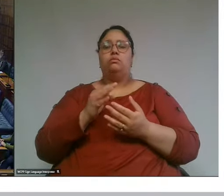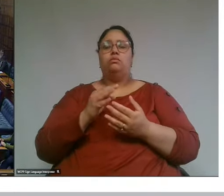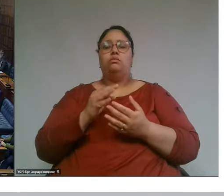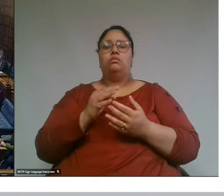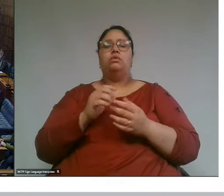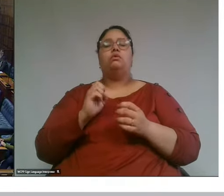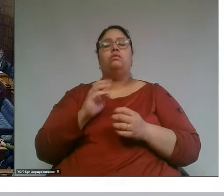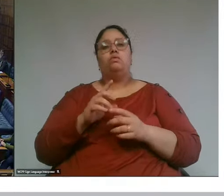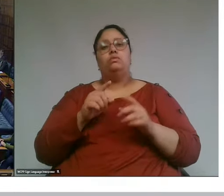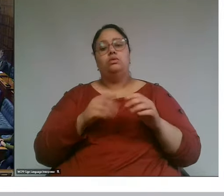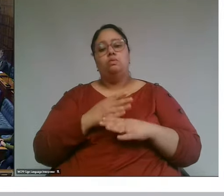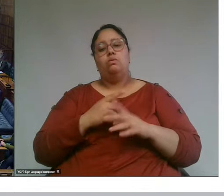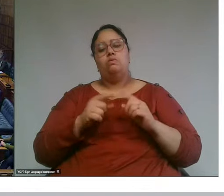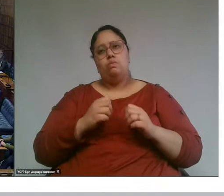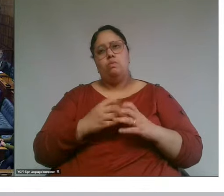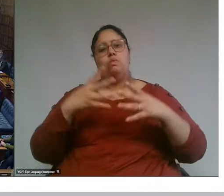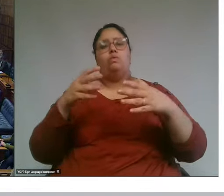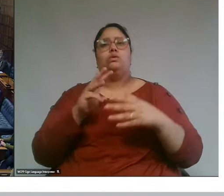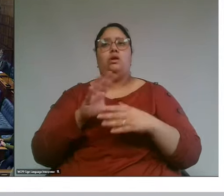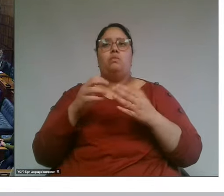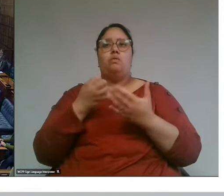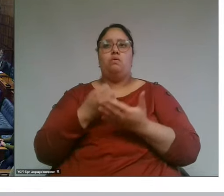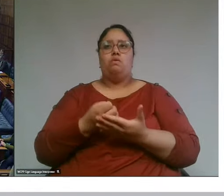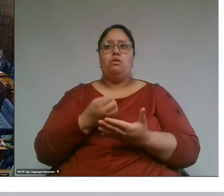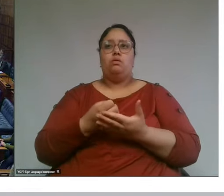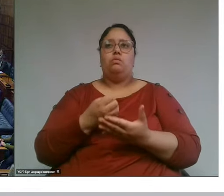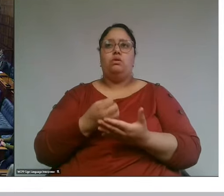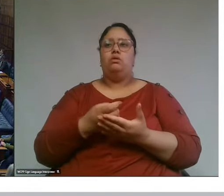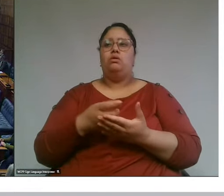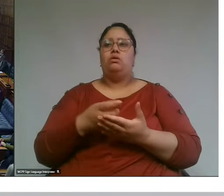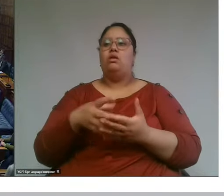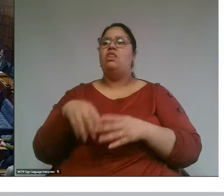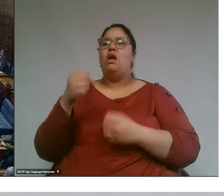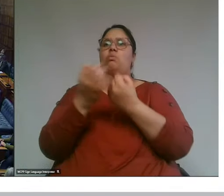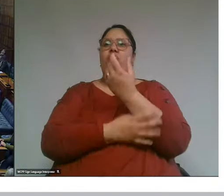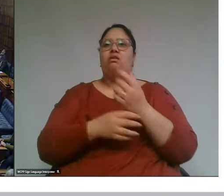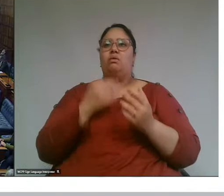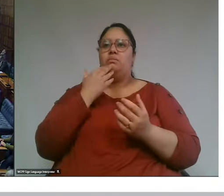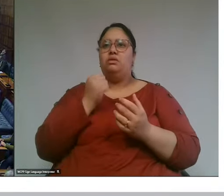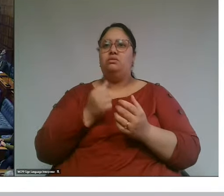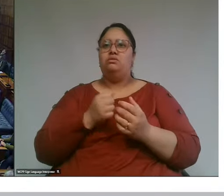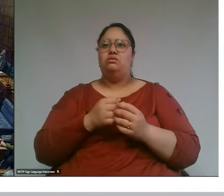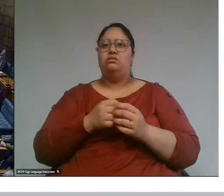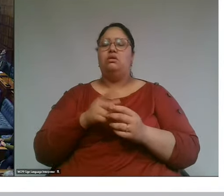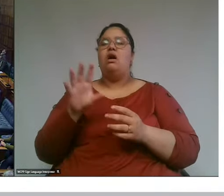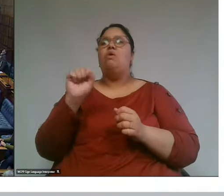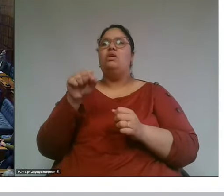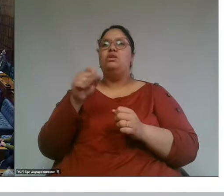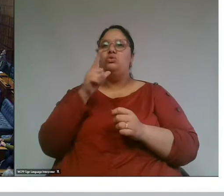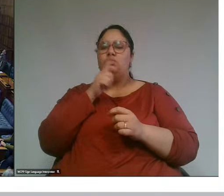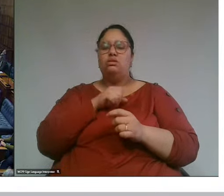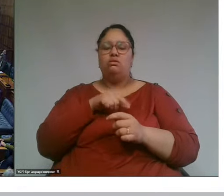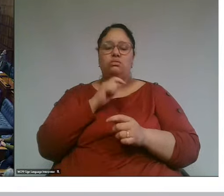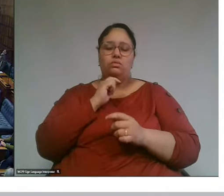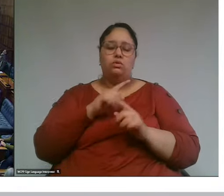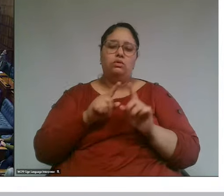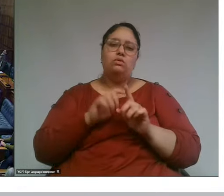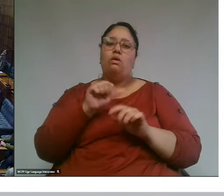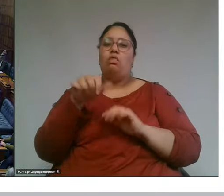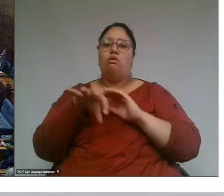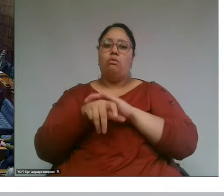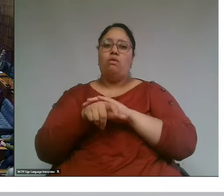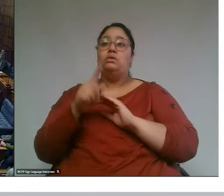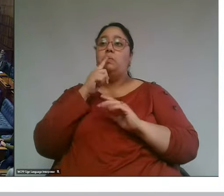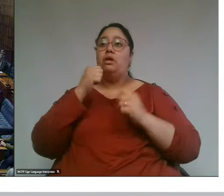Cape economy to operate differently it can't just be enough to always compare Western Cape economy with economies of other provinces that are